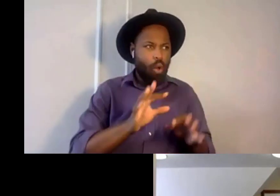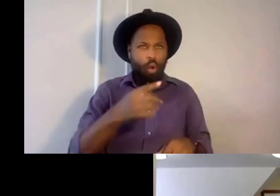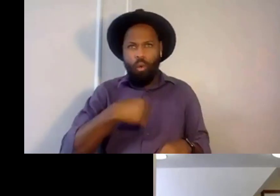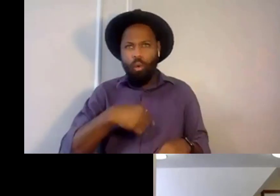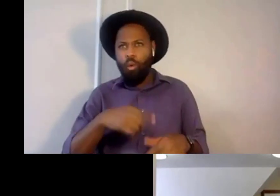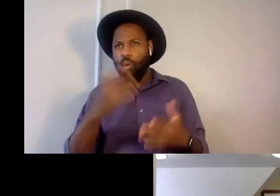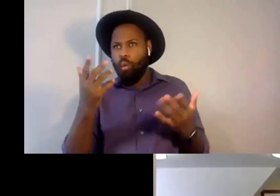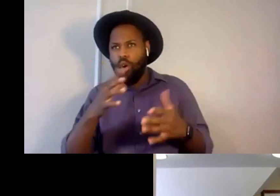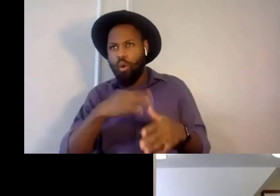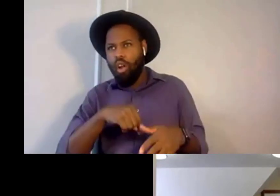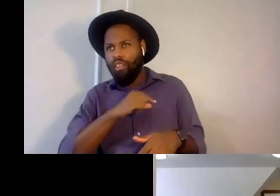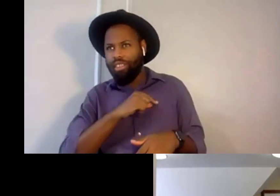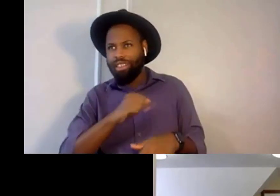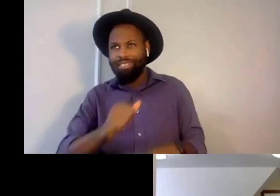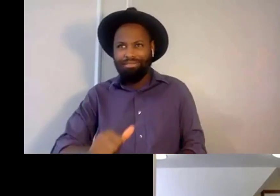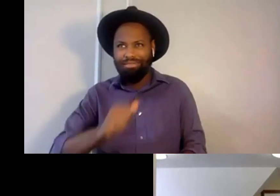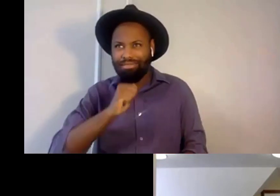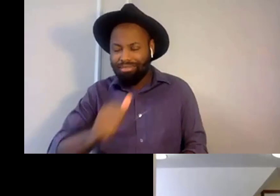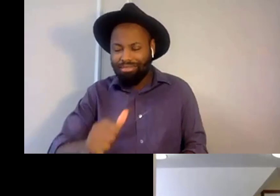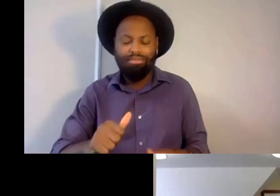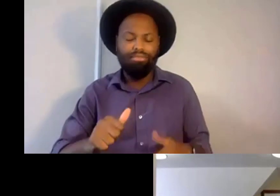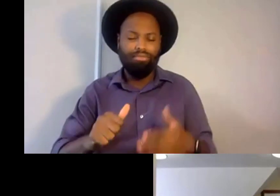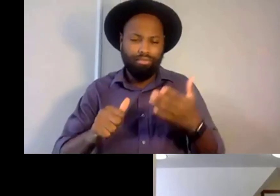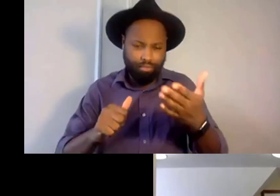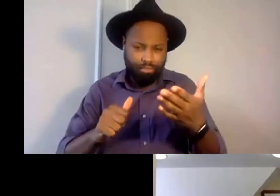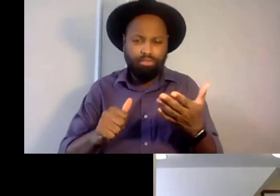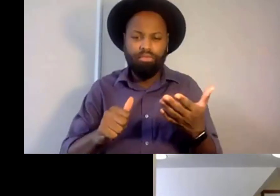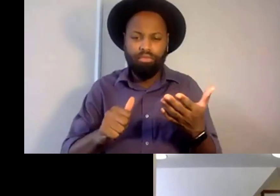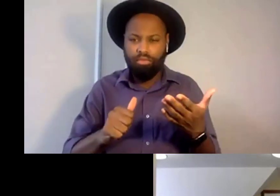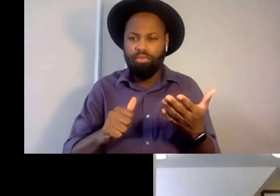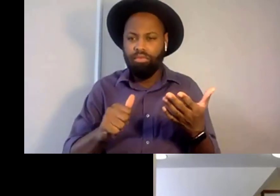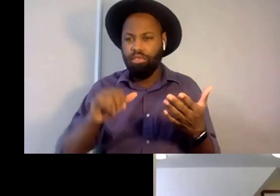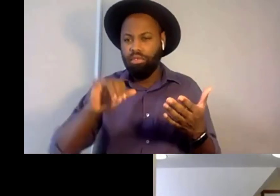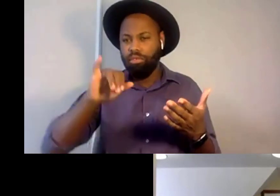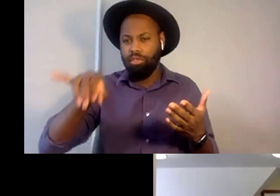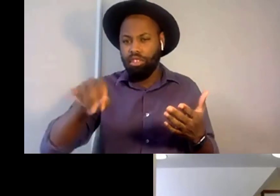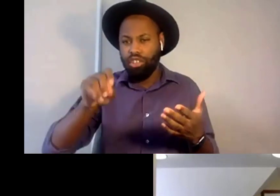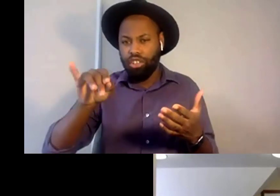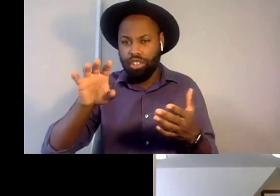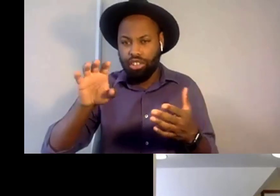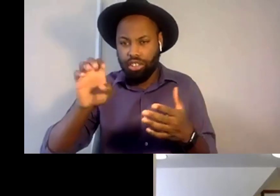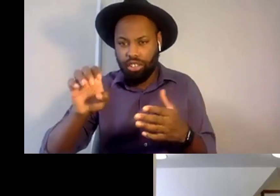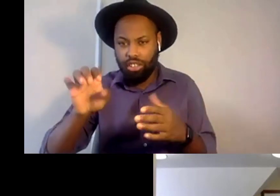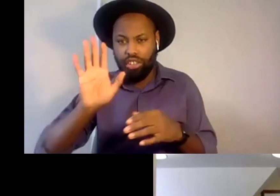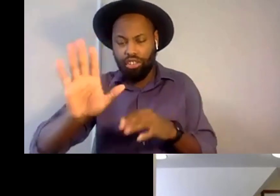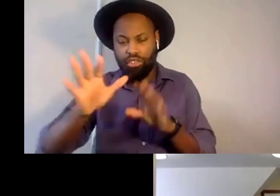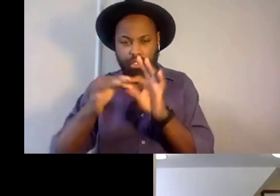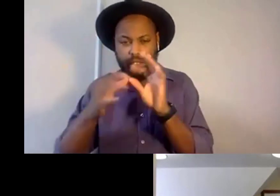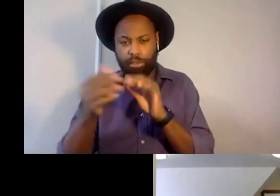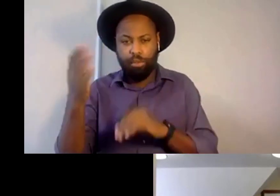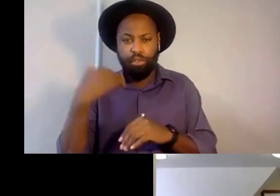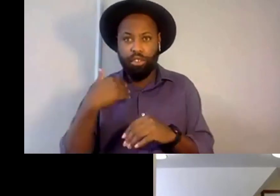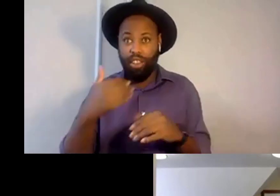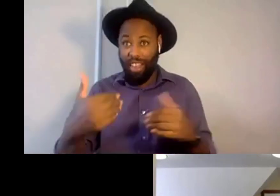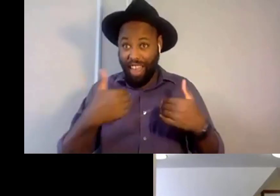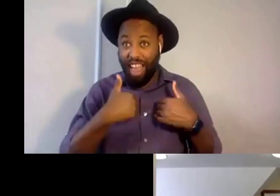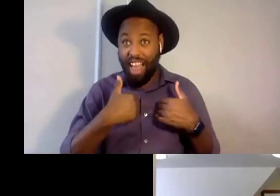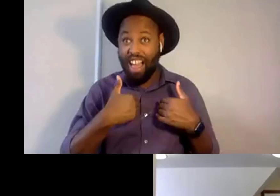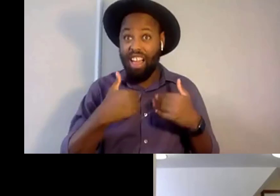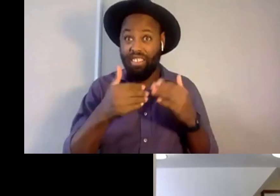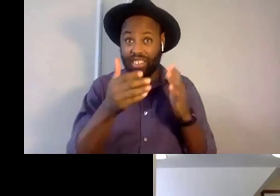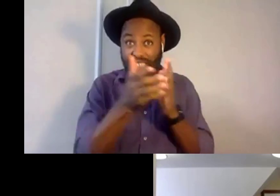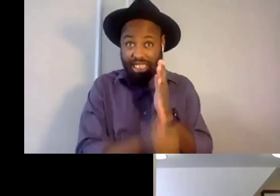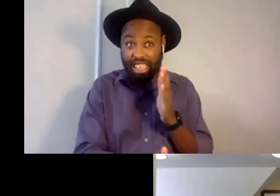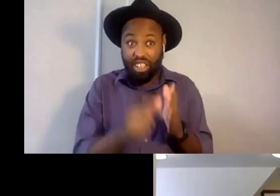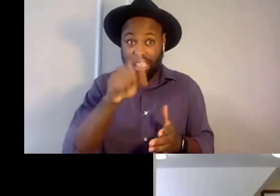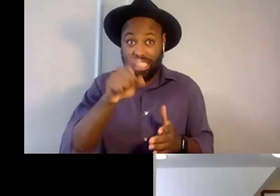Jocelyn's comments earlier on, do they have the skills necessary to learn what they would need to do the